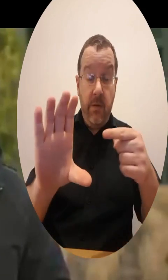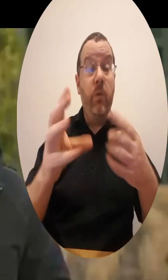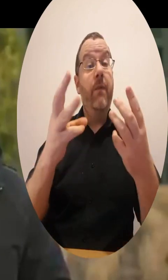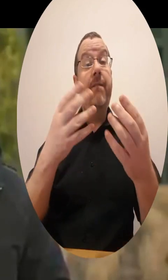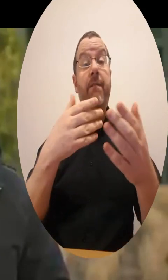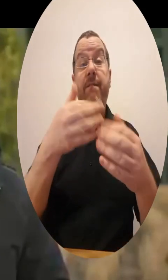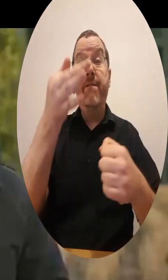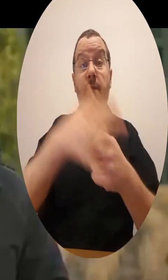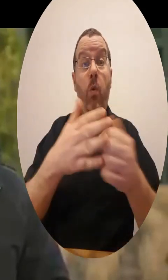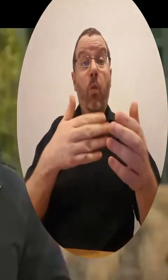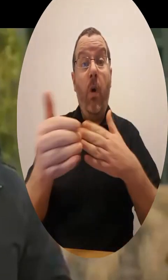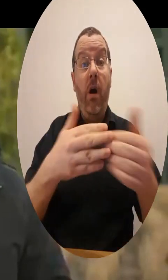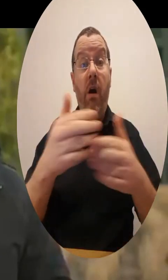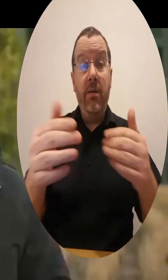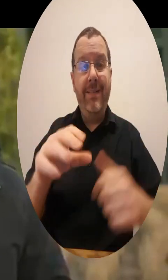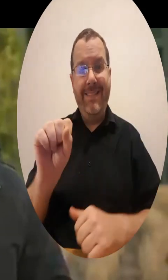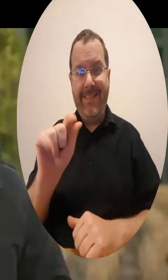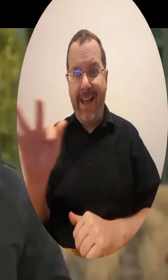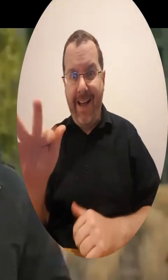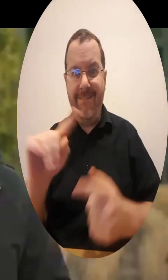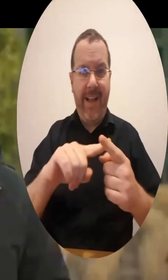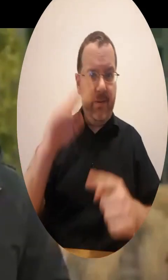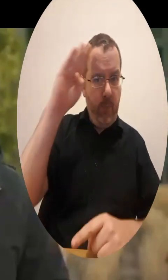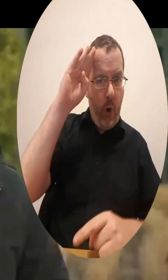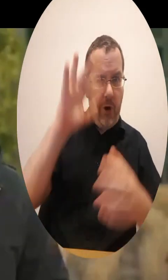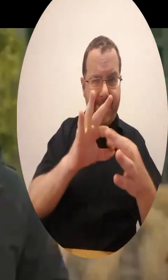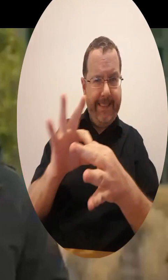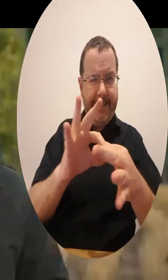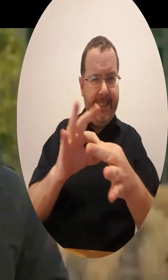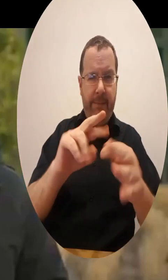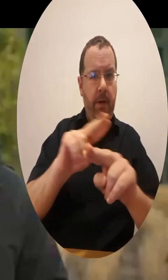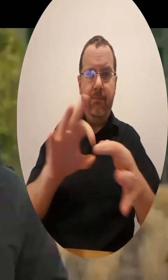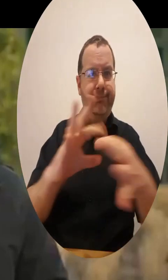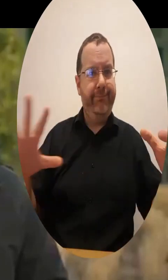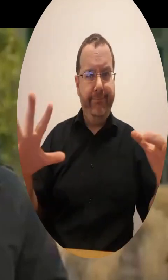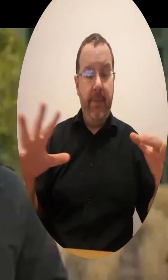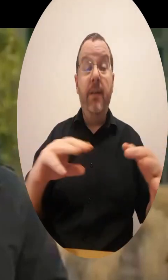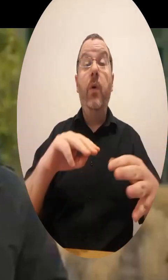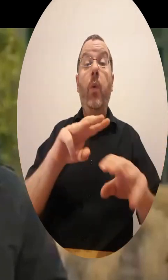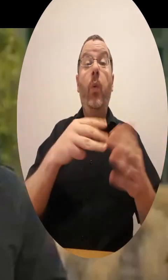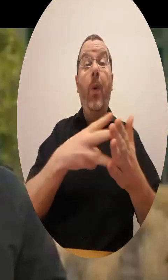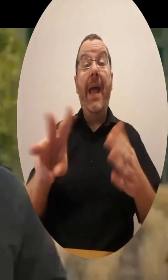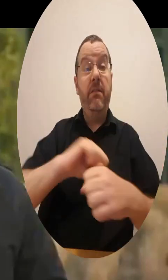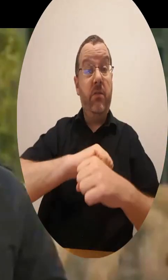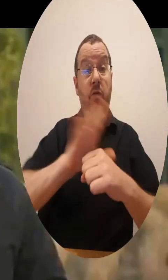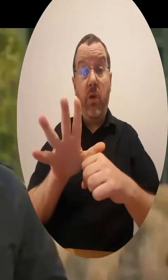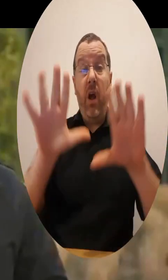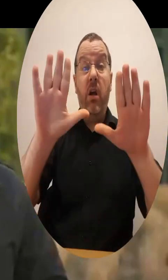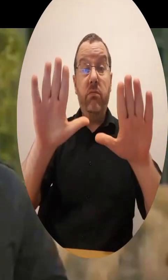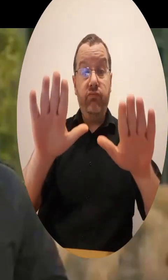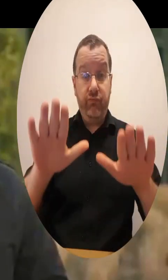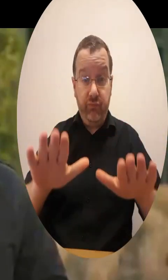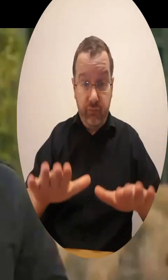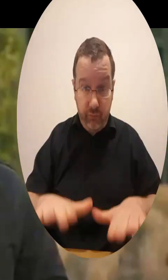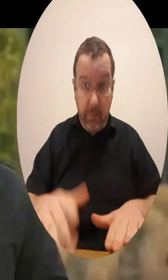employees linked to their employer. And so that when the restart comes, when the rebound comes and we can all get things rolling,